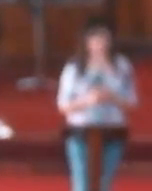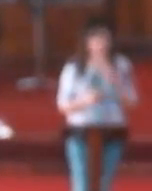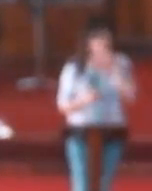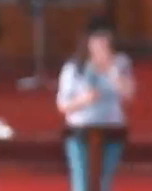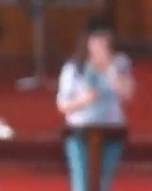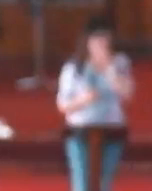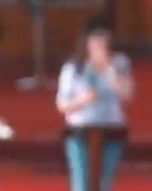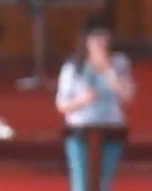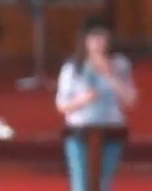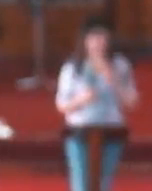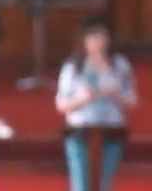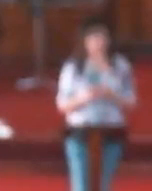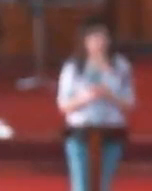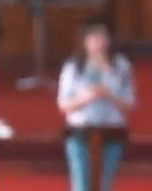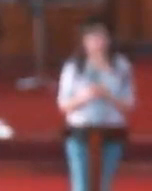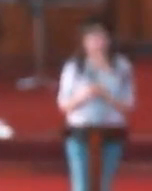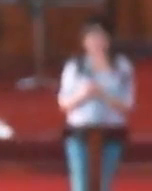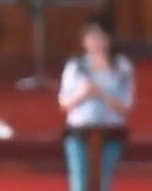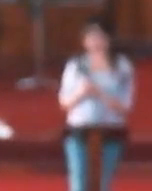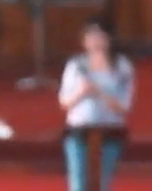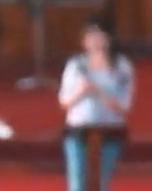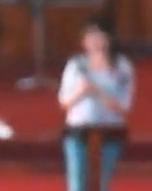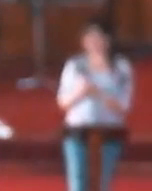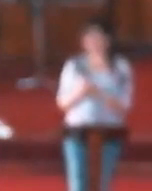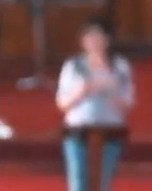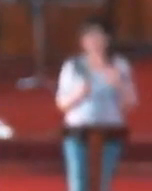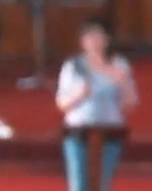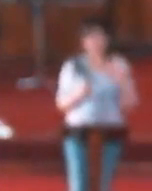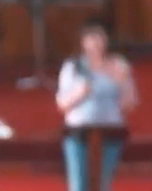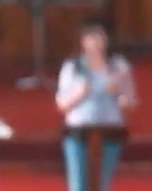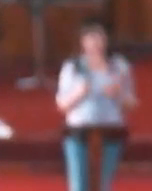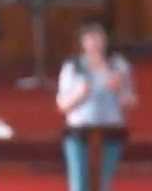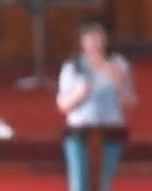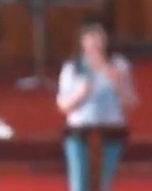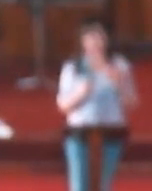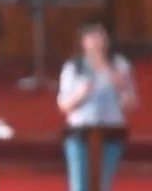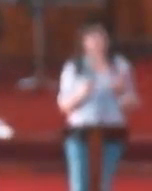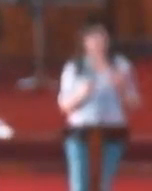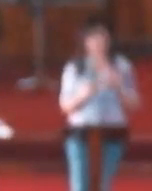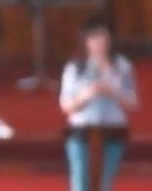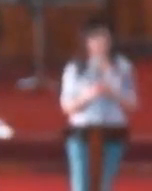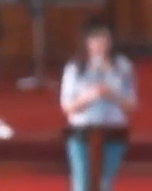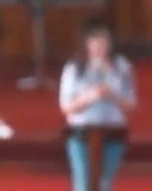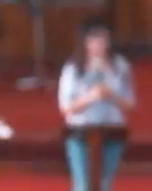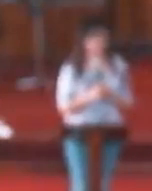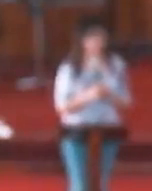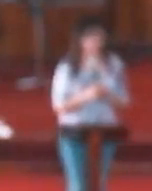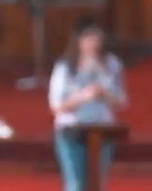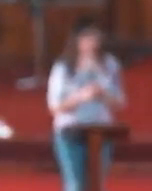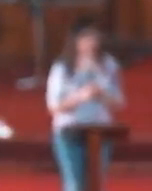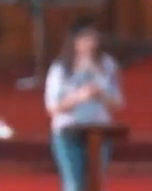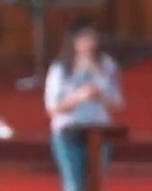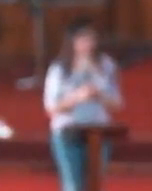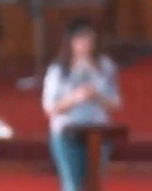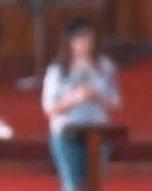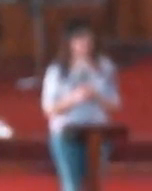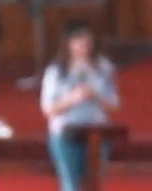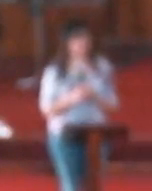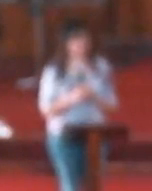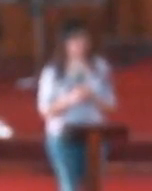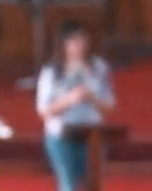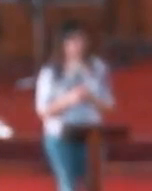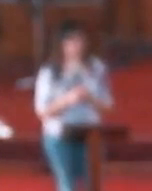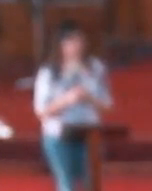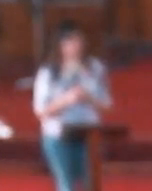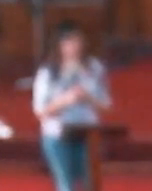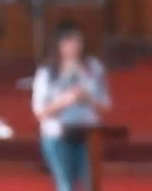¿verdad? Hay que pulsearla, como dicen, ¿verdad? Yeah, those that have businesses here, you have to work and you have to work at it. Otra proclama que